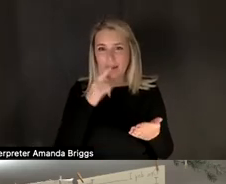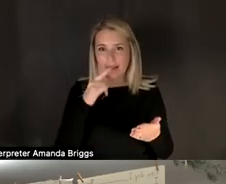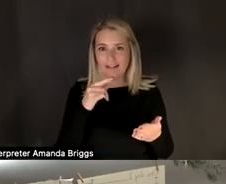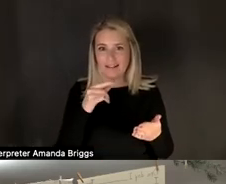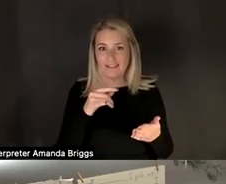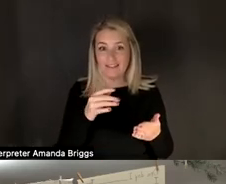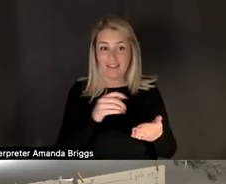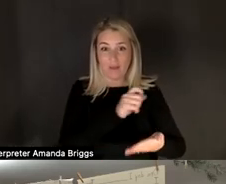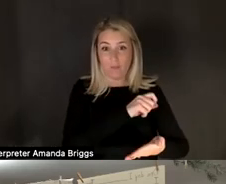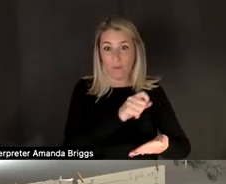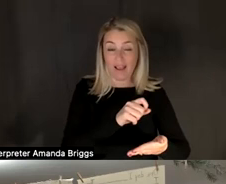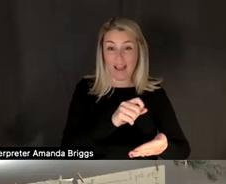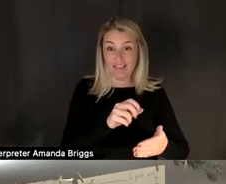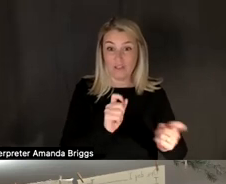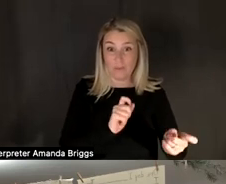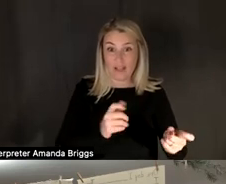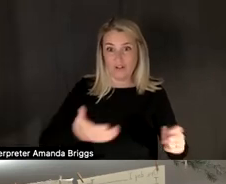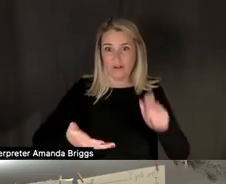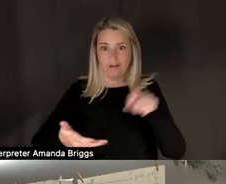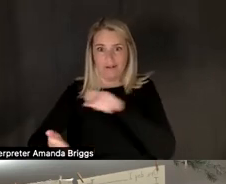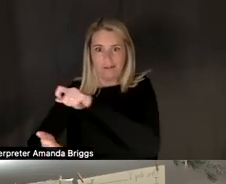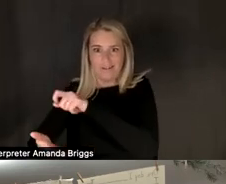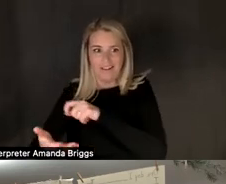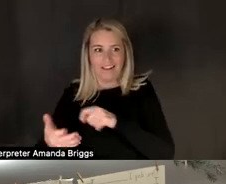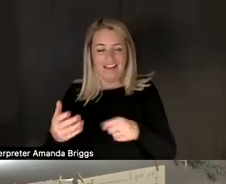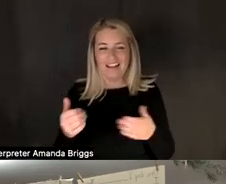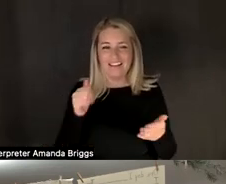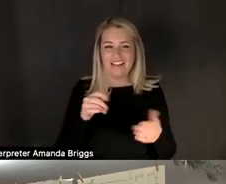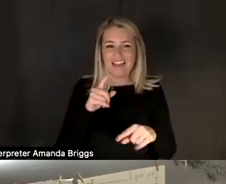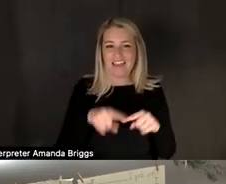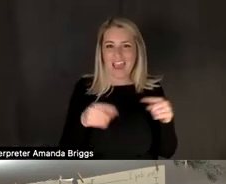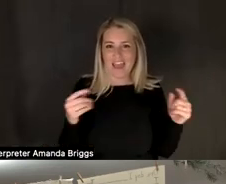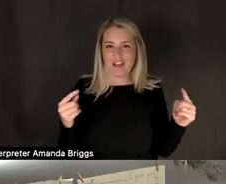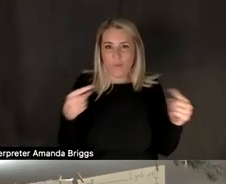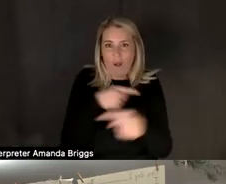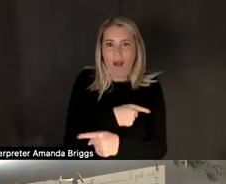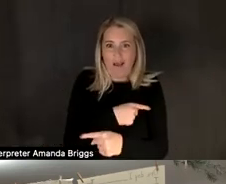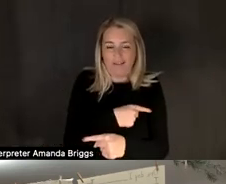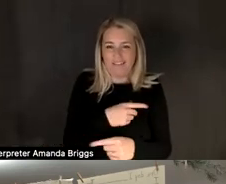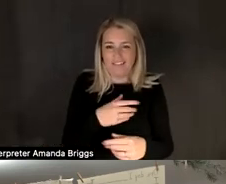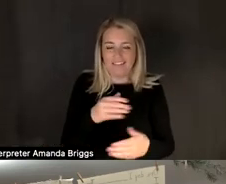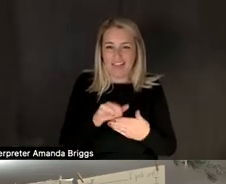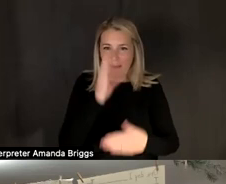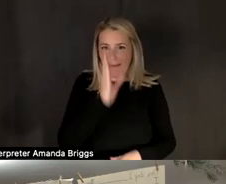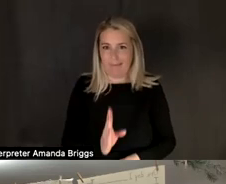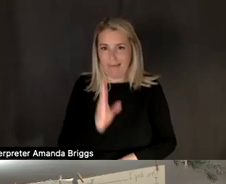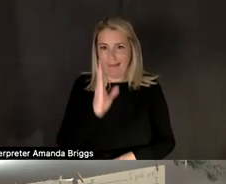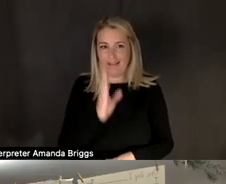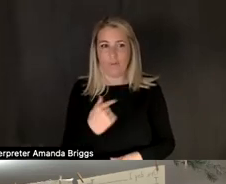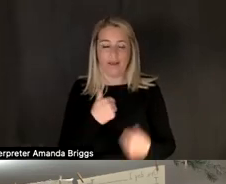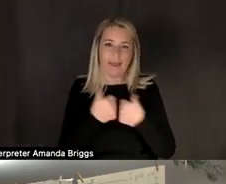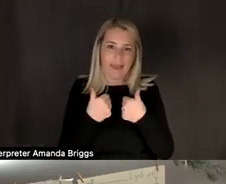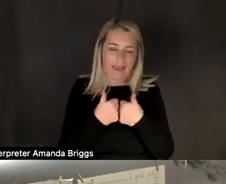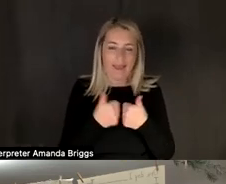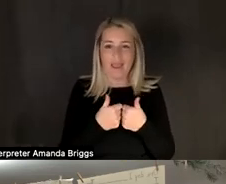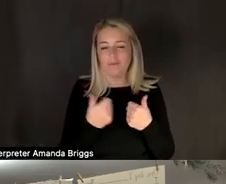finish, but they won't ever cross their midline. Like it just isn't their body. Their brain's not wired that way yet. So when you play games like that and try different